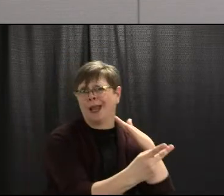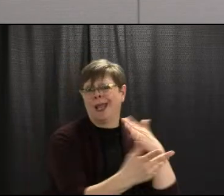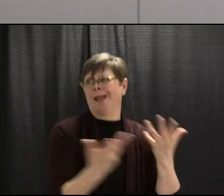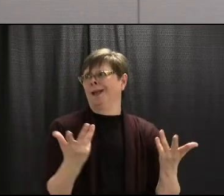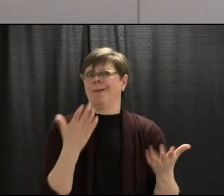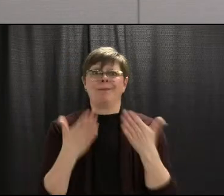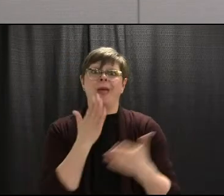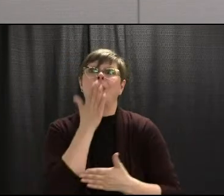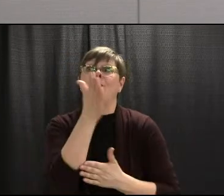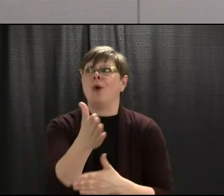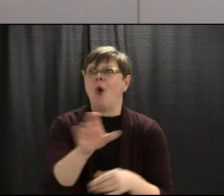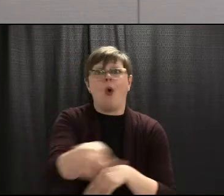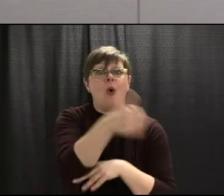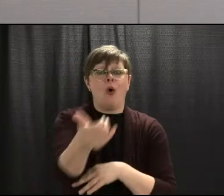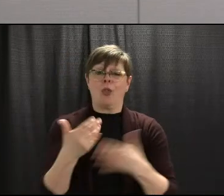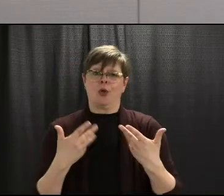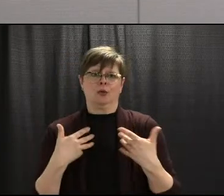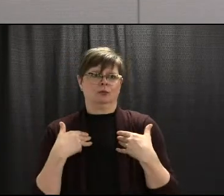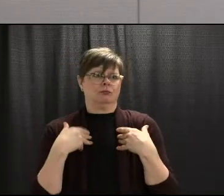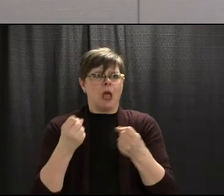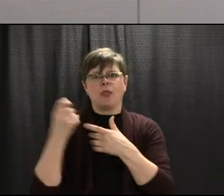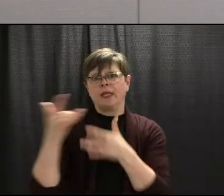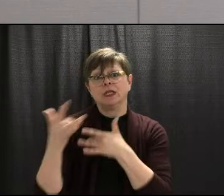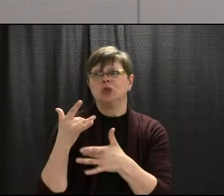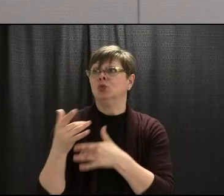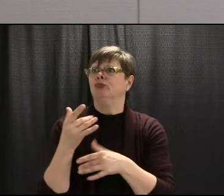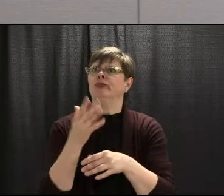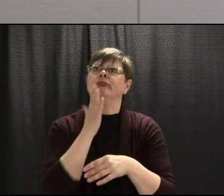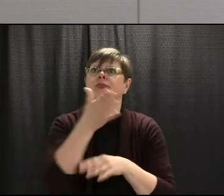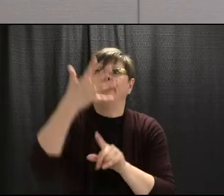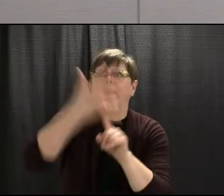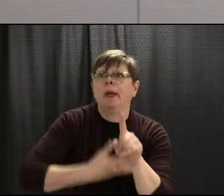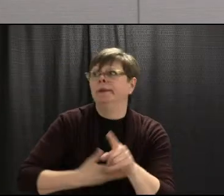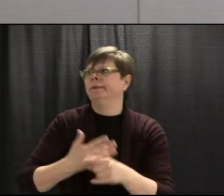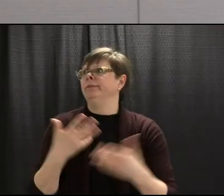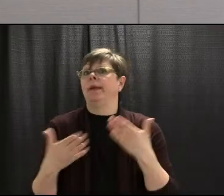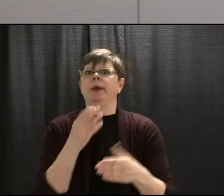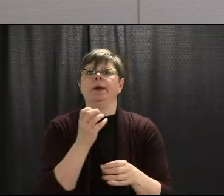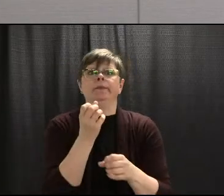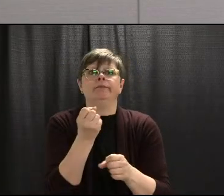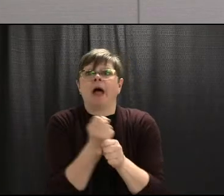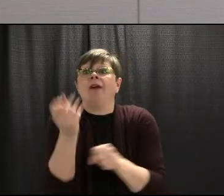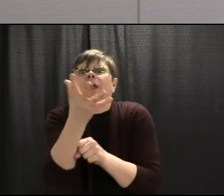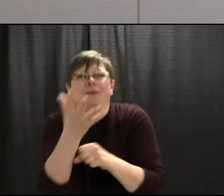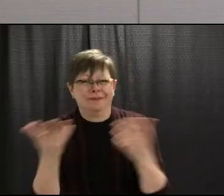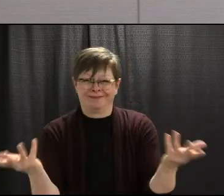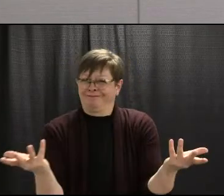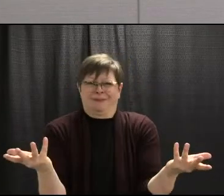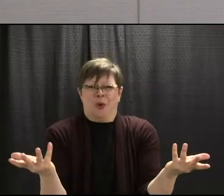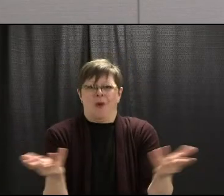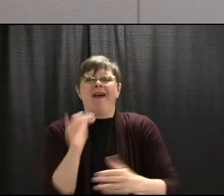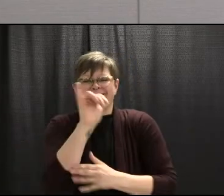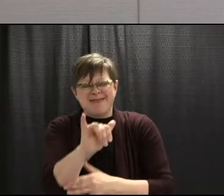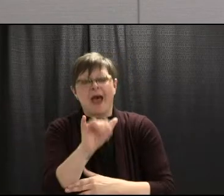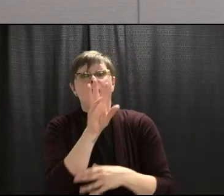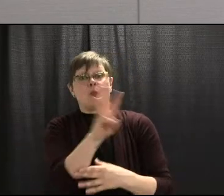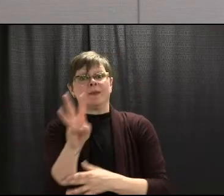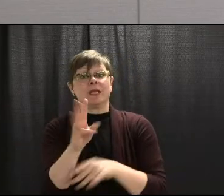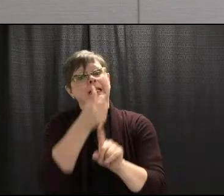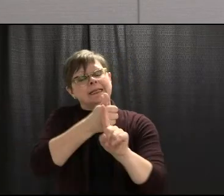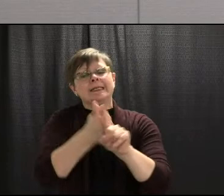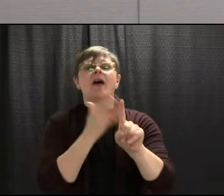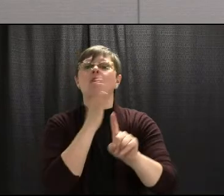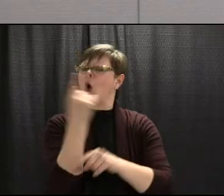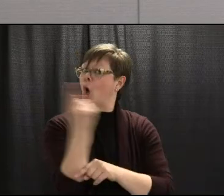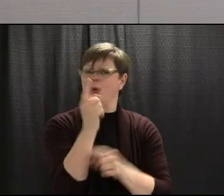could potentially arise in 5 months or 5 years. So we will certainly treat the website as a living document and